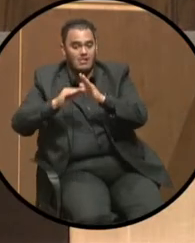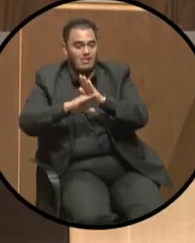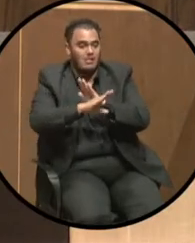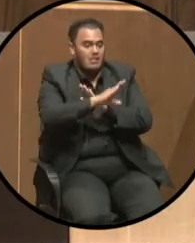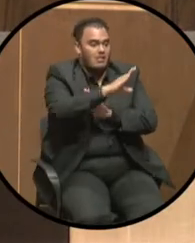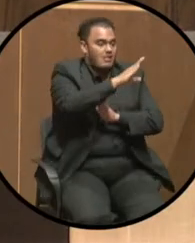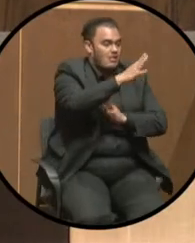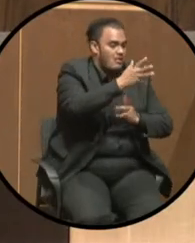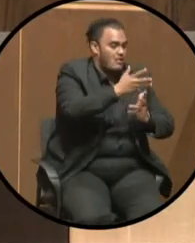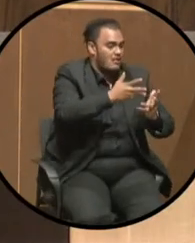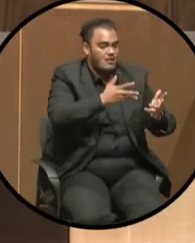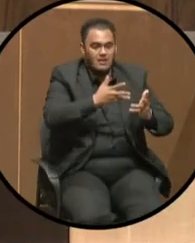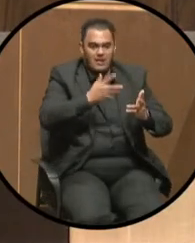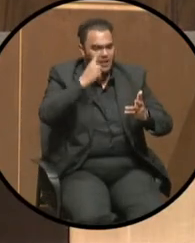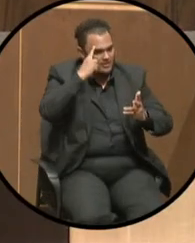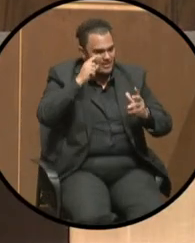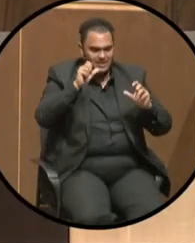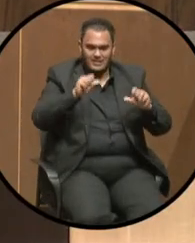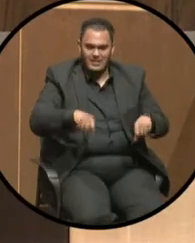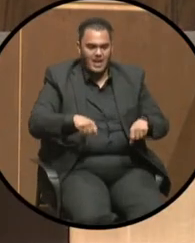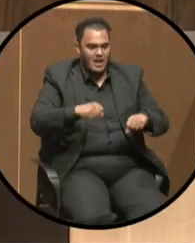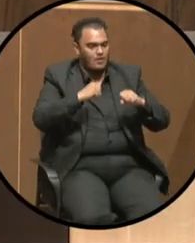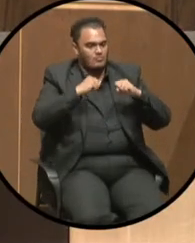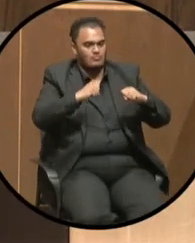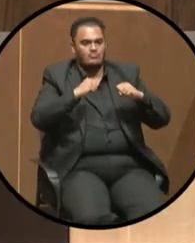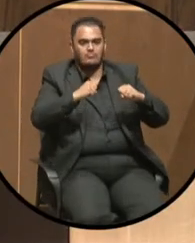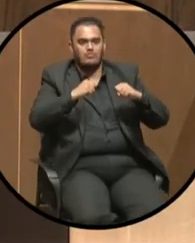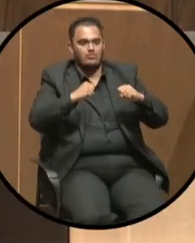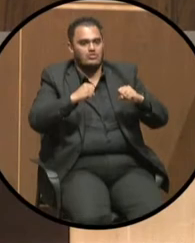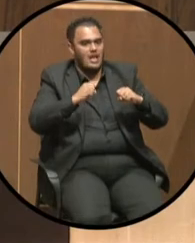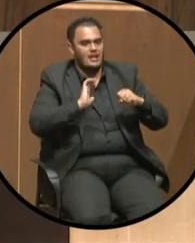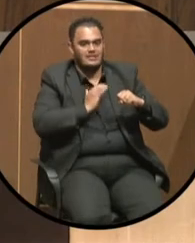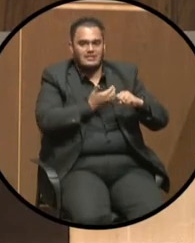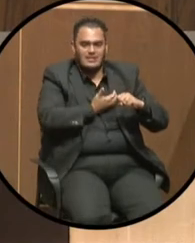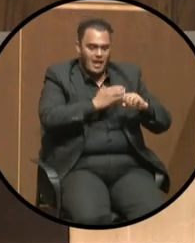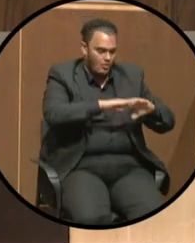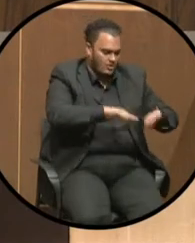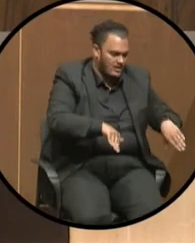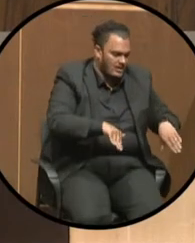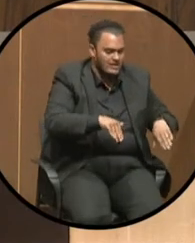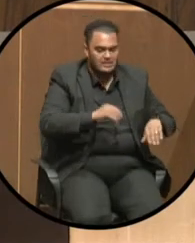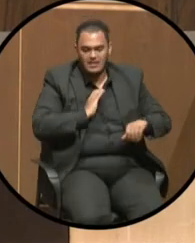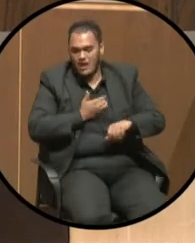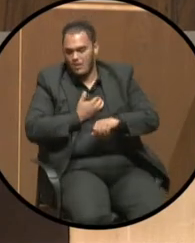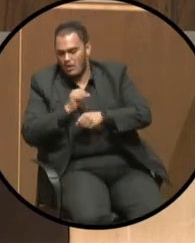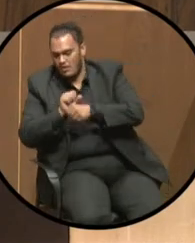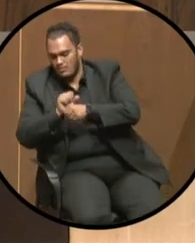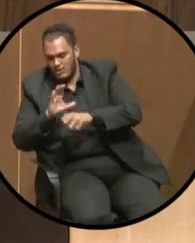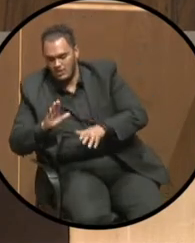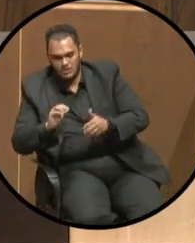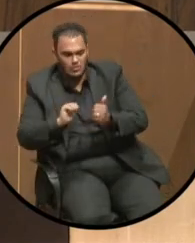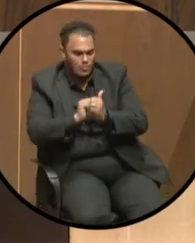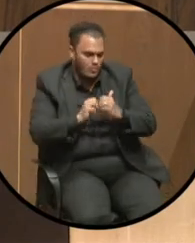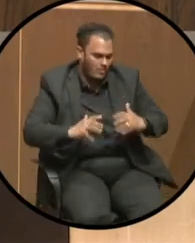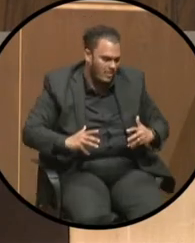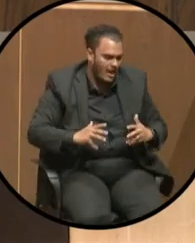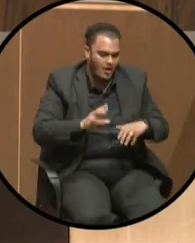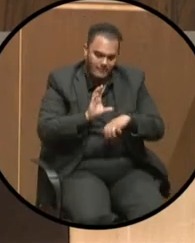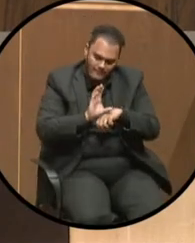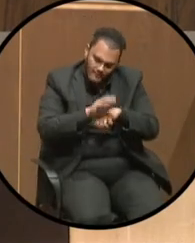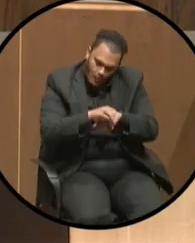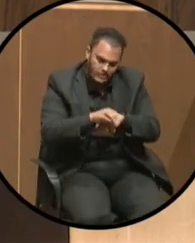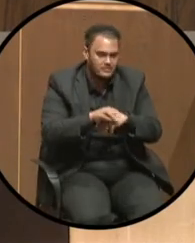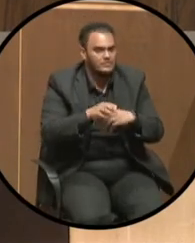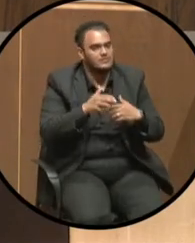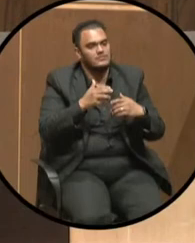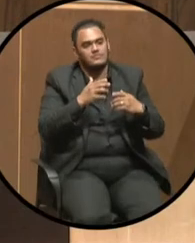we can protect our kids and employees without maintaining a required mask policy. Are masks inconvenient? Yes. Are